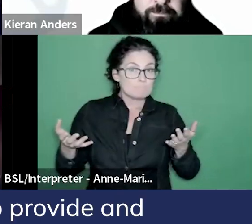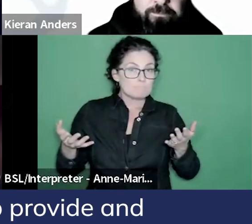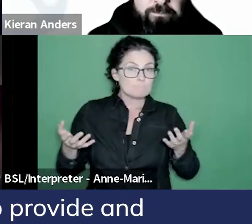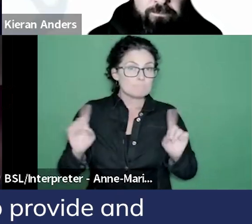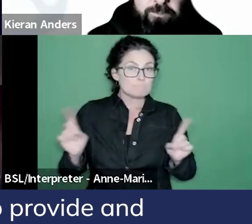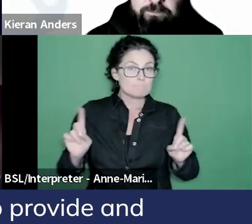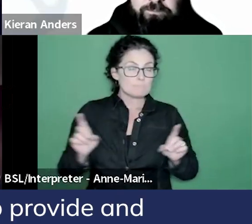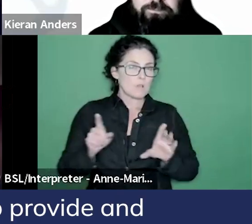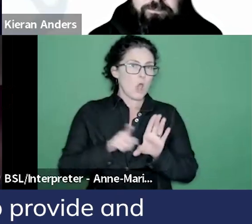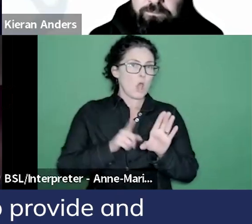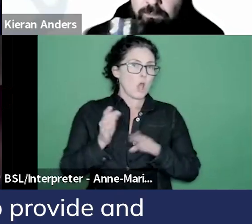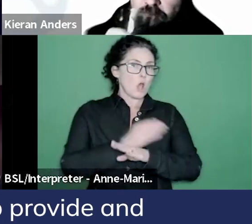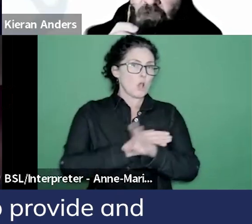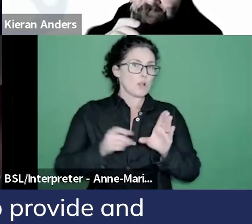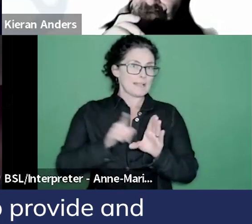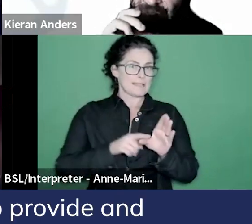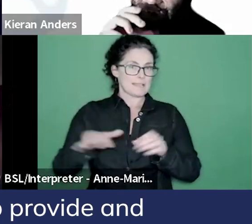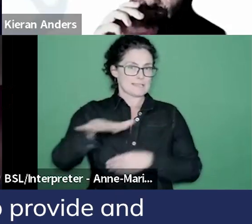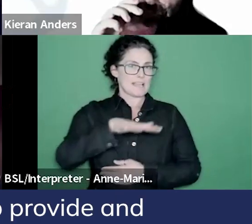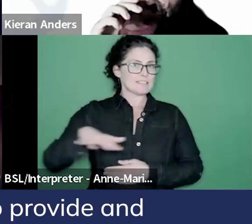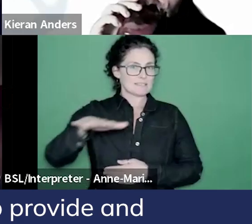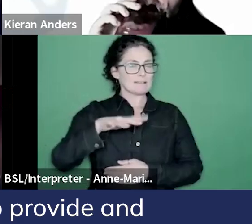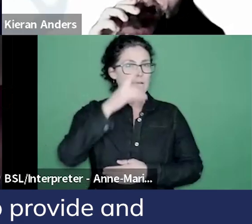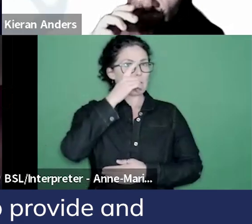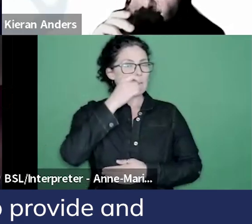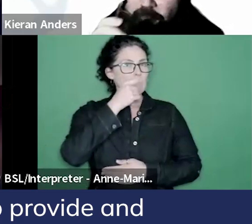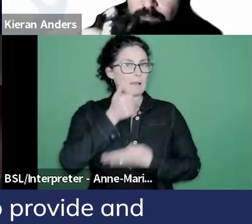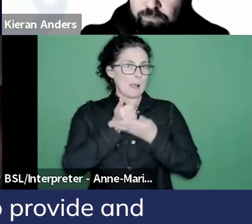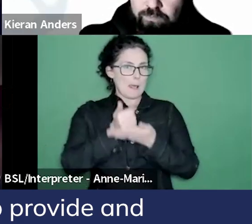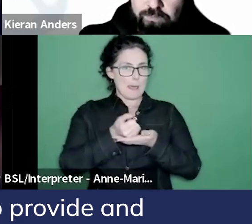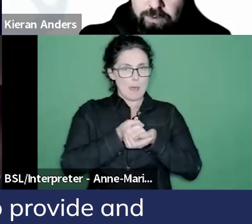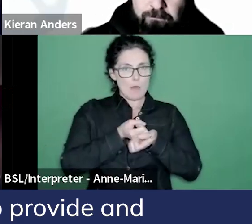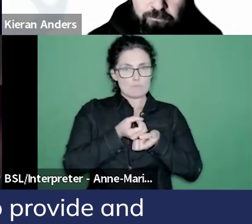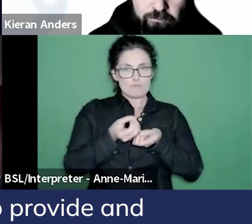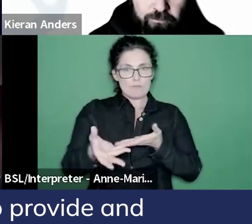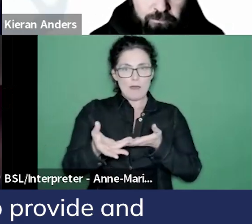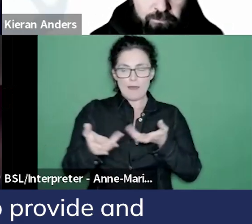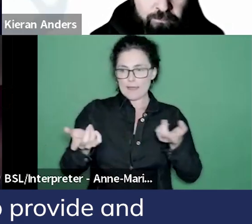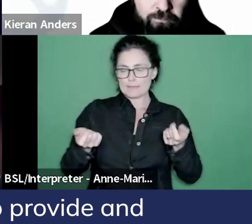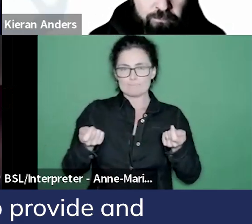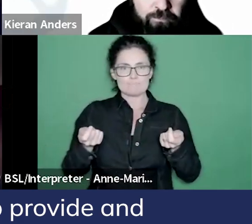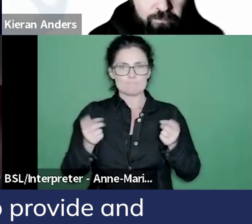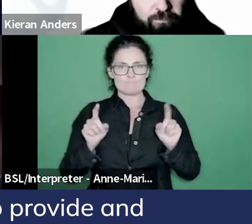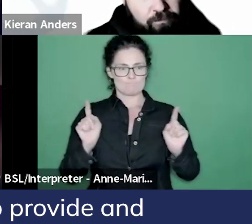in early year settings can really help provide and facilitate that kind